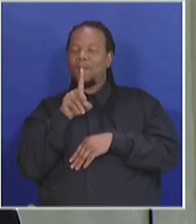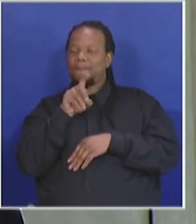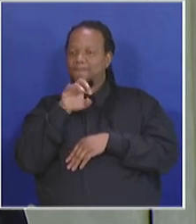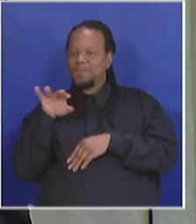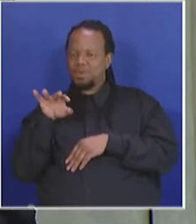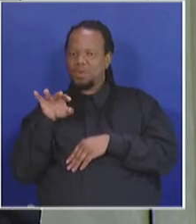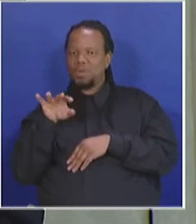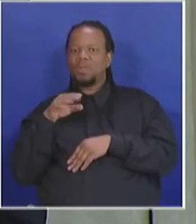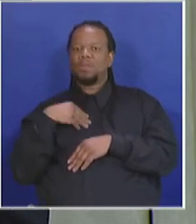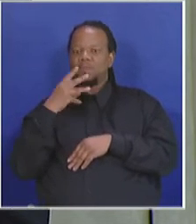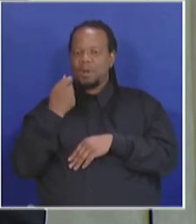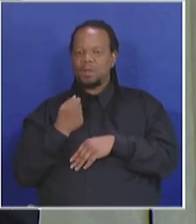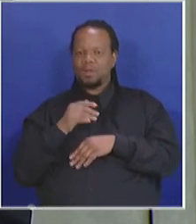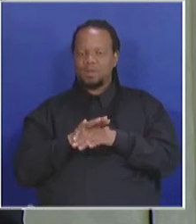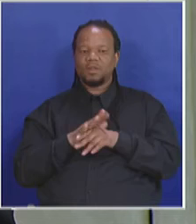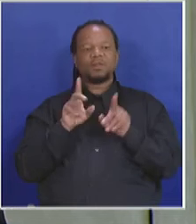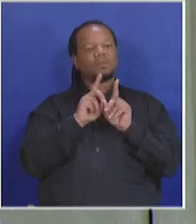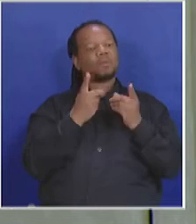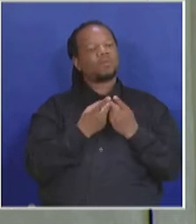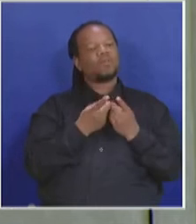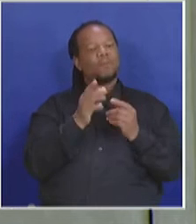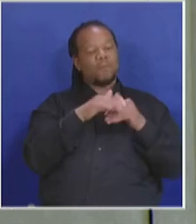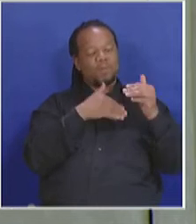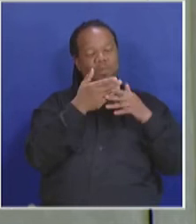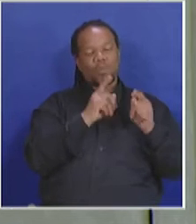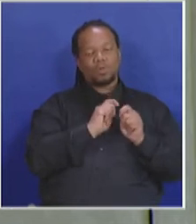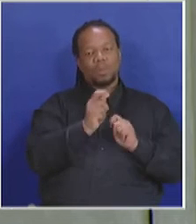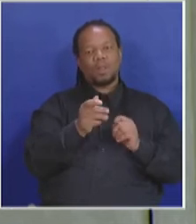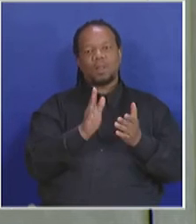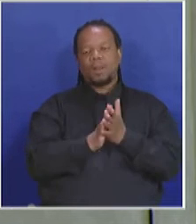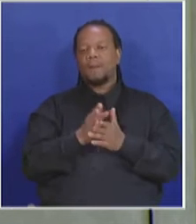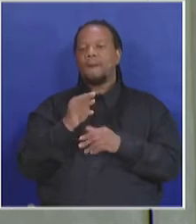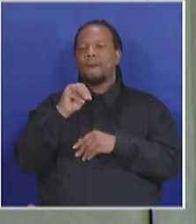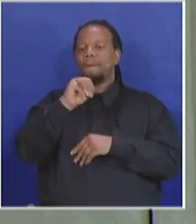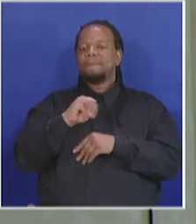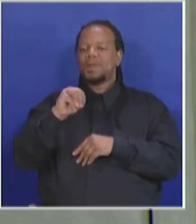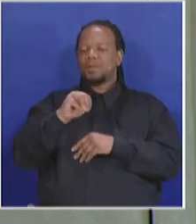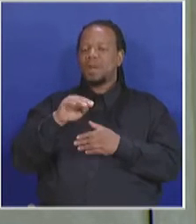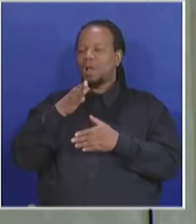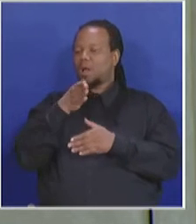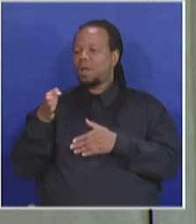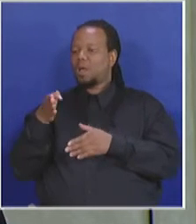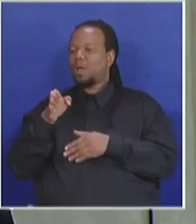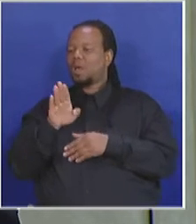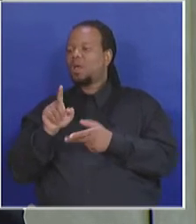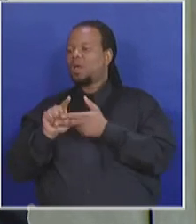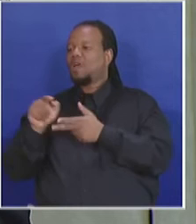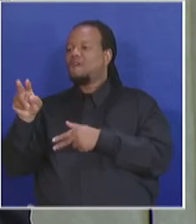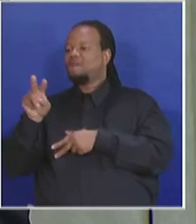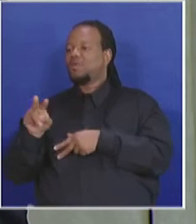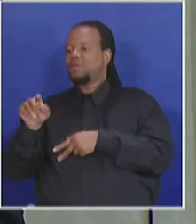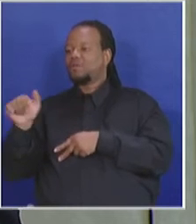Works as a province. The road between Middelburg and Wonderfontein, which is almost